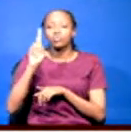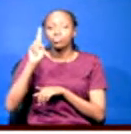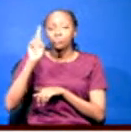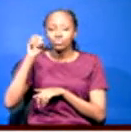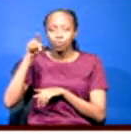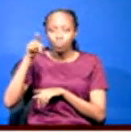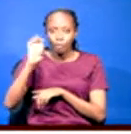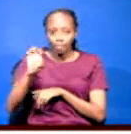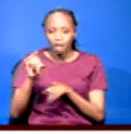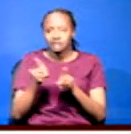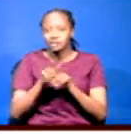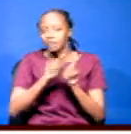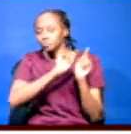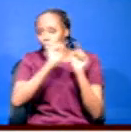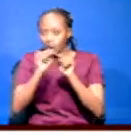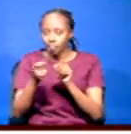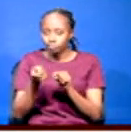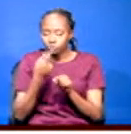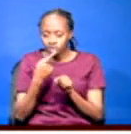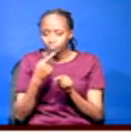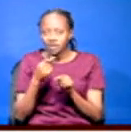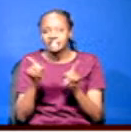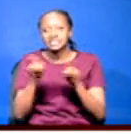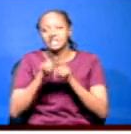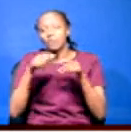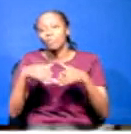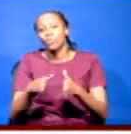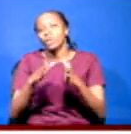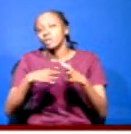here, the way they go to India.